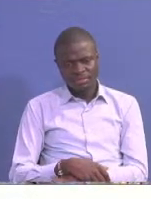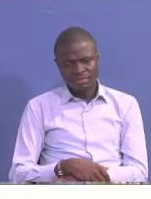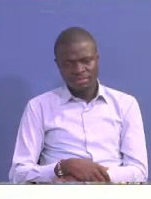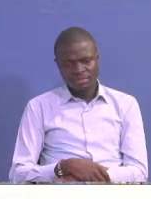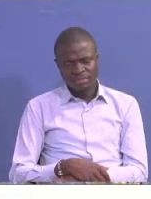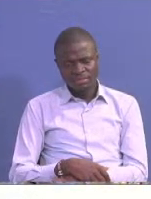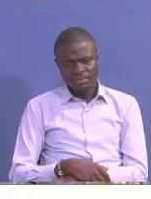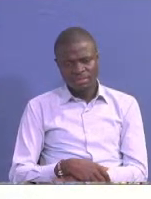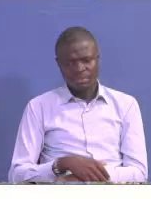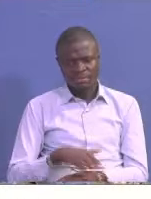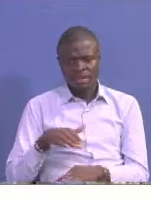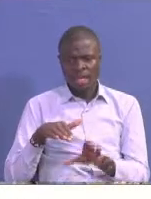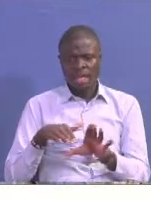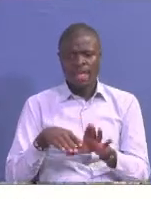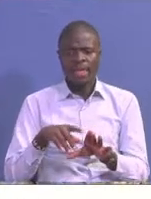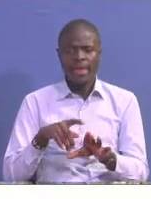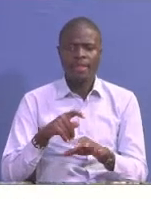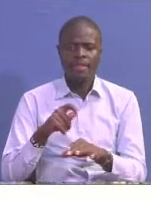In